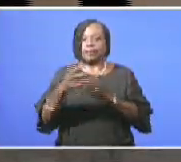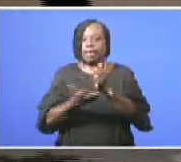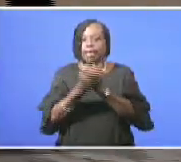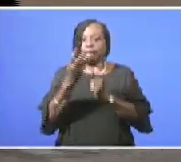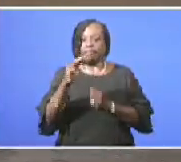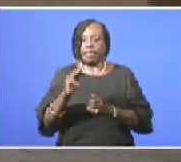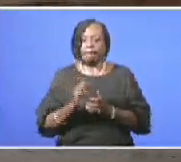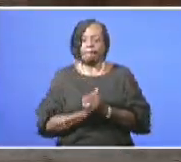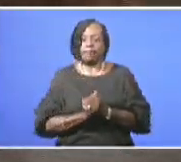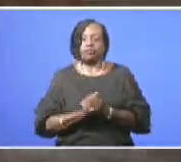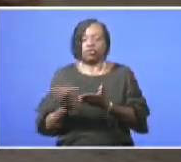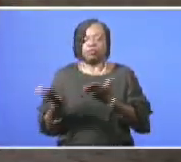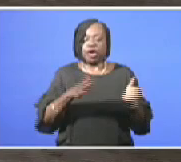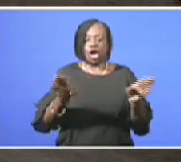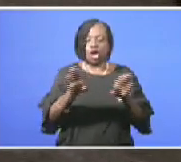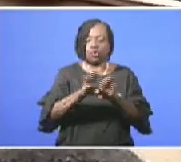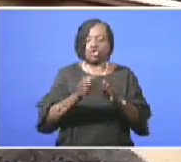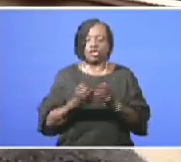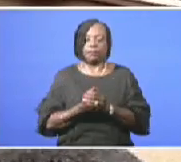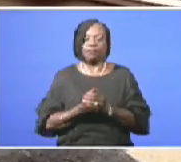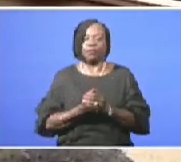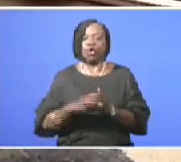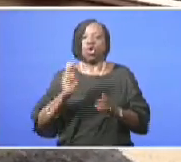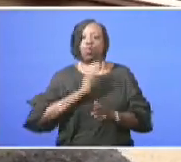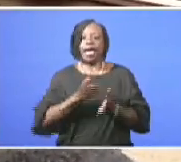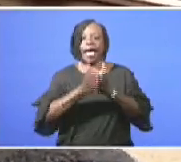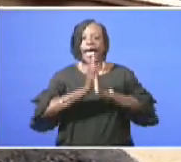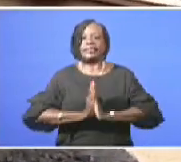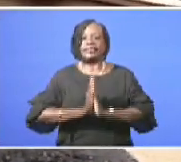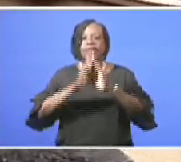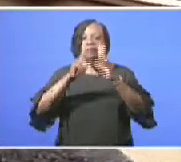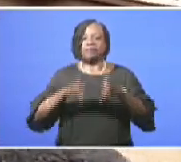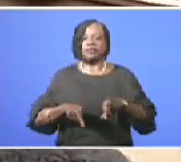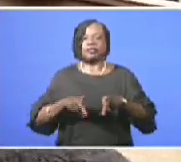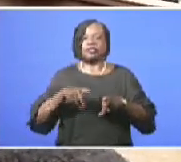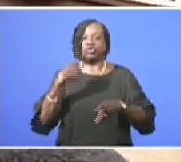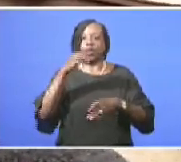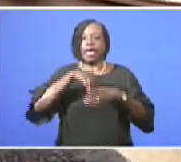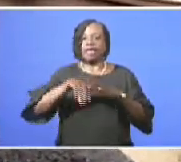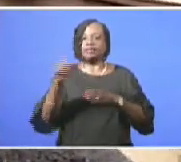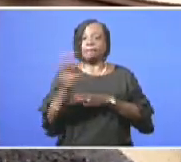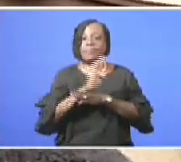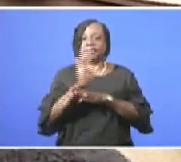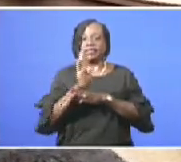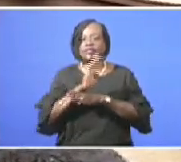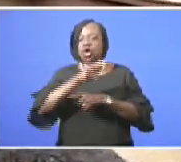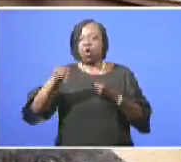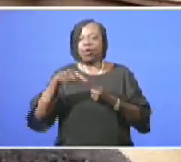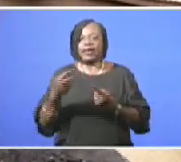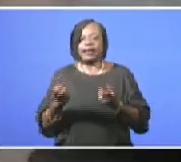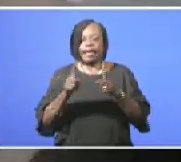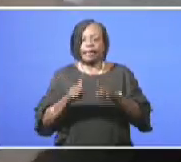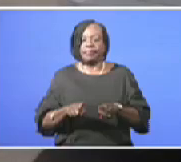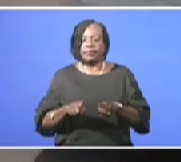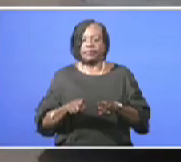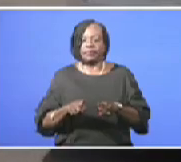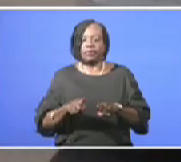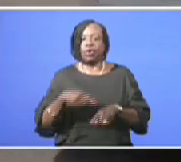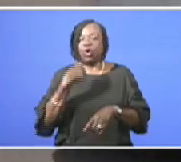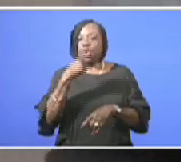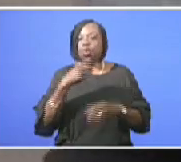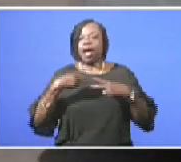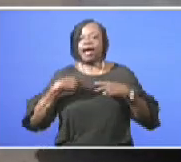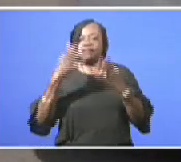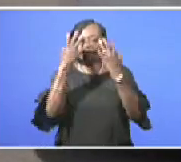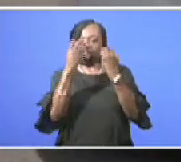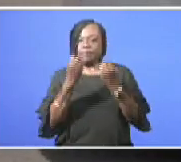case. We are appealing to those who were in this business place at the time of this incident, who have